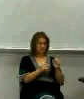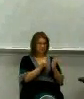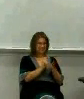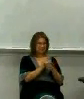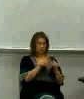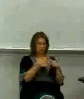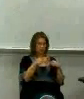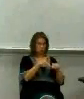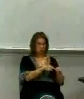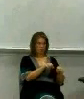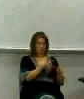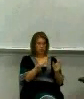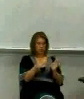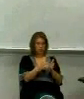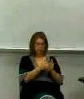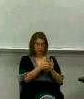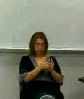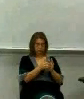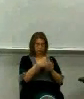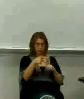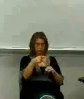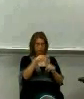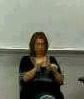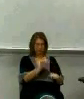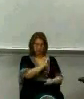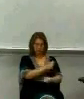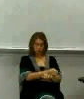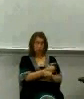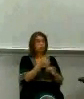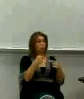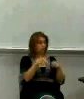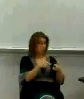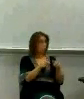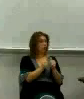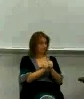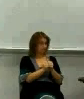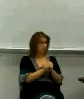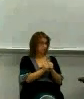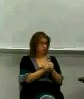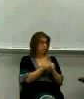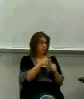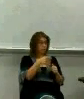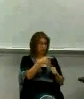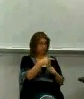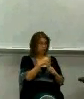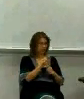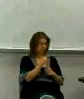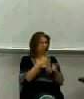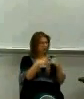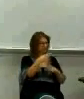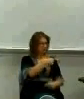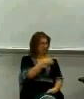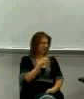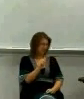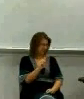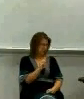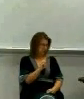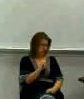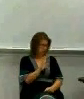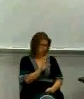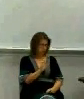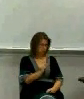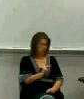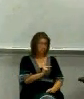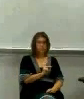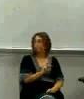energy? With, right? Yeah. Okay, so that's going with potential energy.